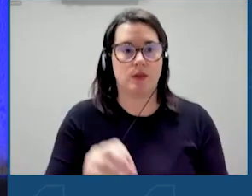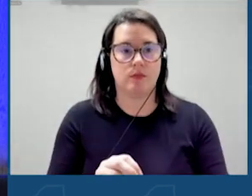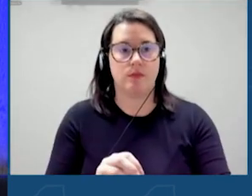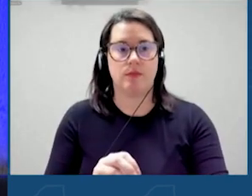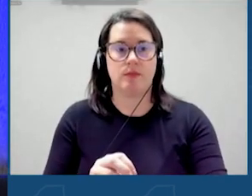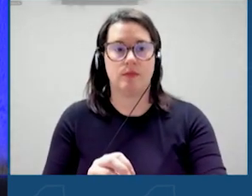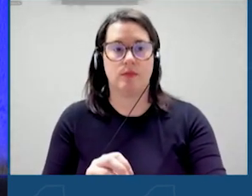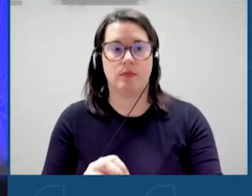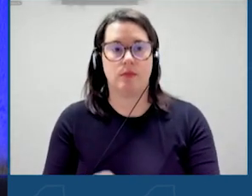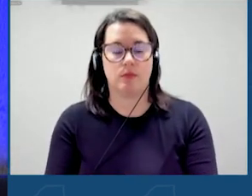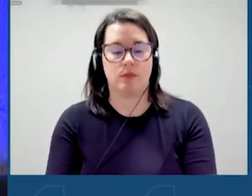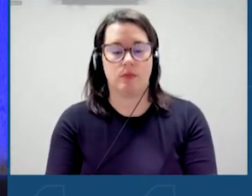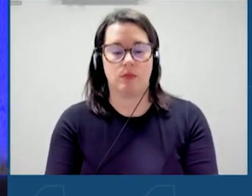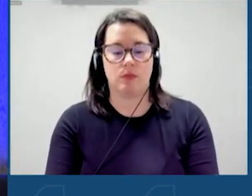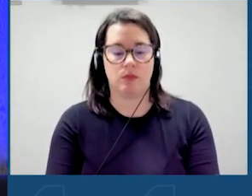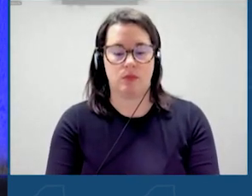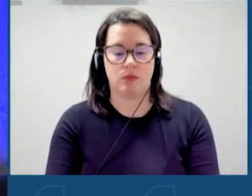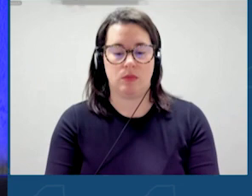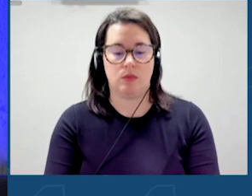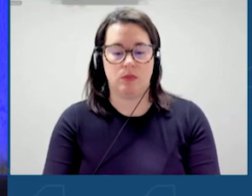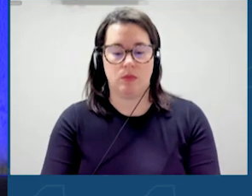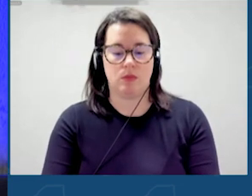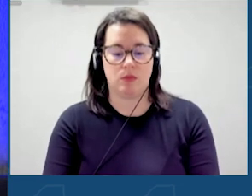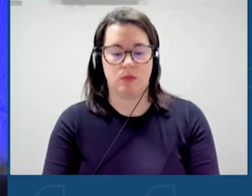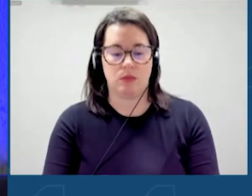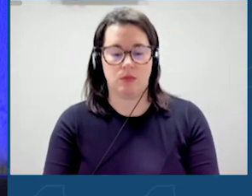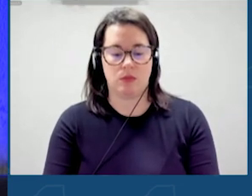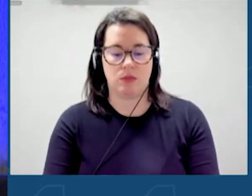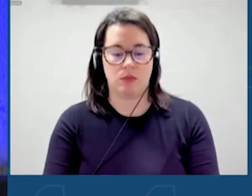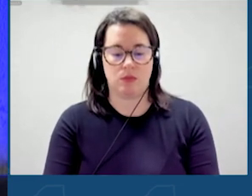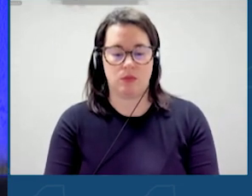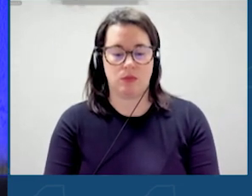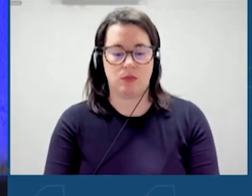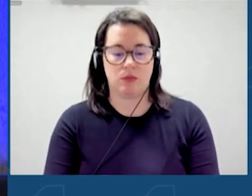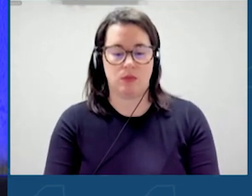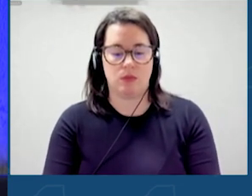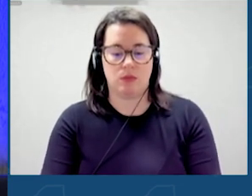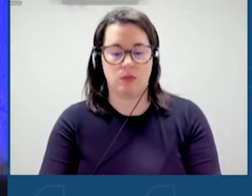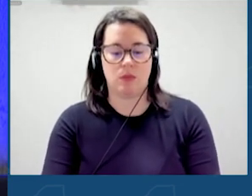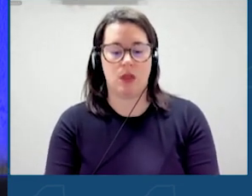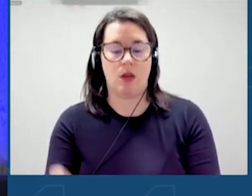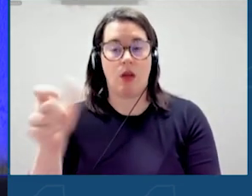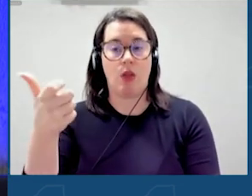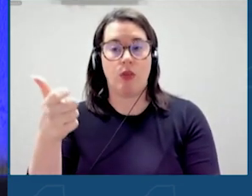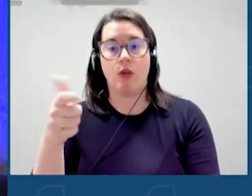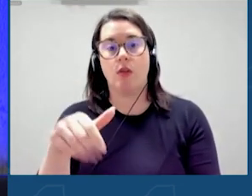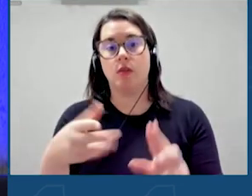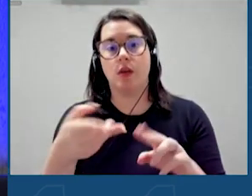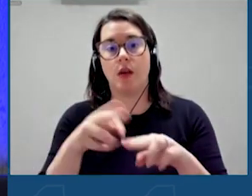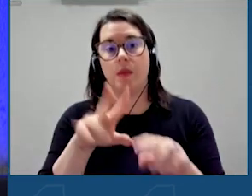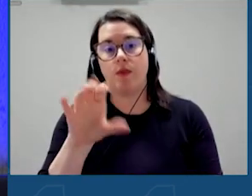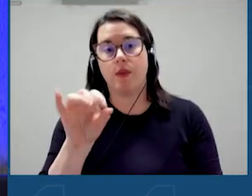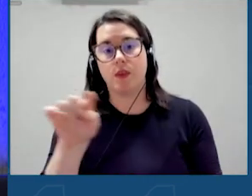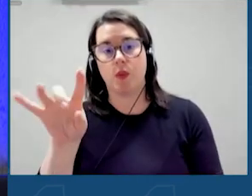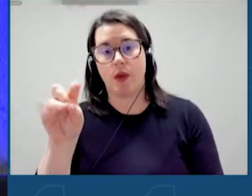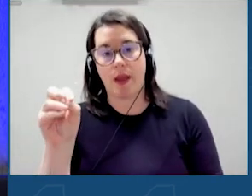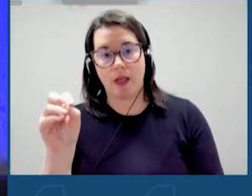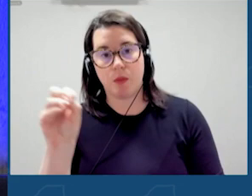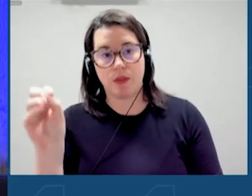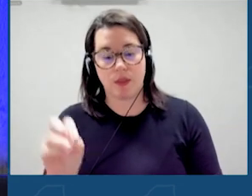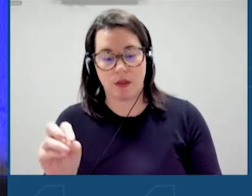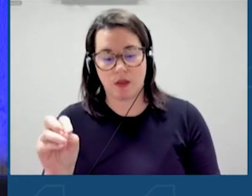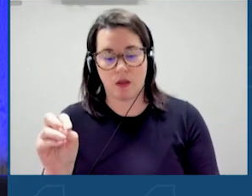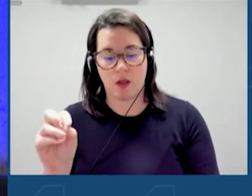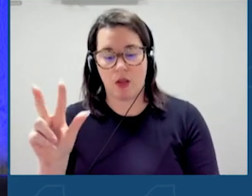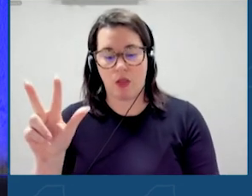Since 2015, that wasn't that long ago. The rest of the state, home prices are up 50 to 80%, rents are up 35 to 55 in the